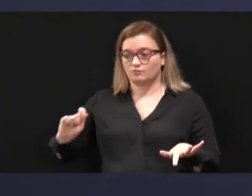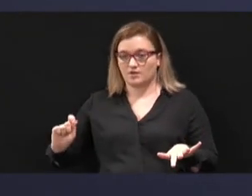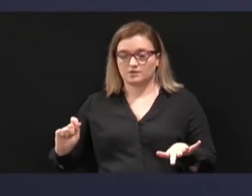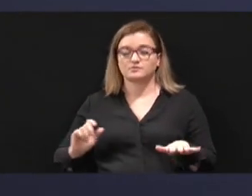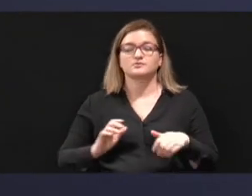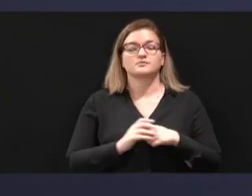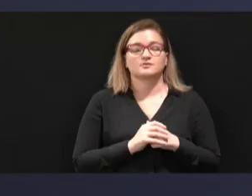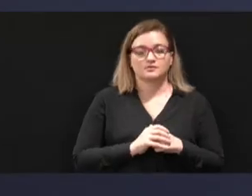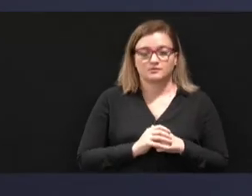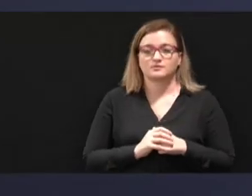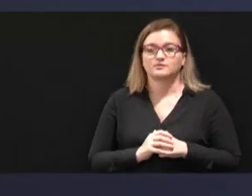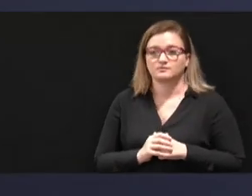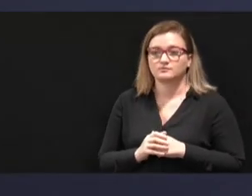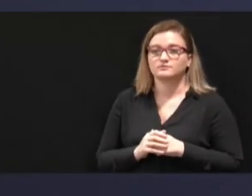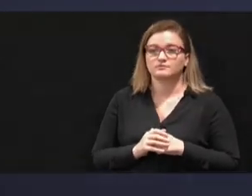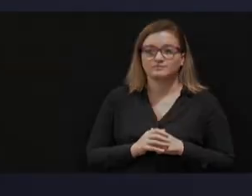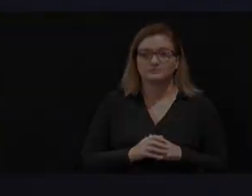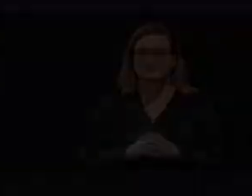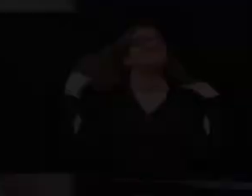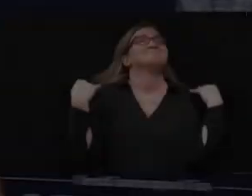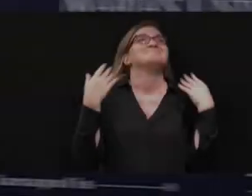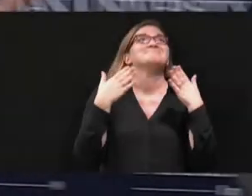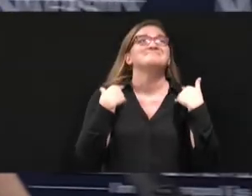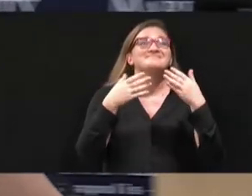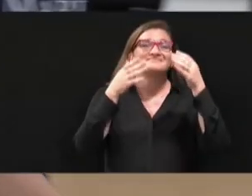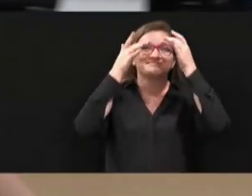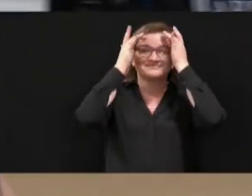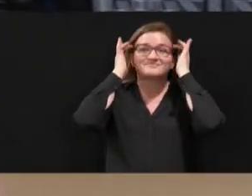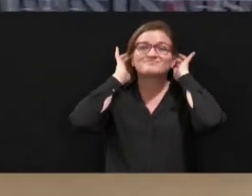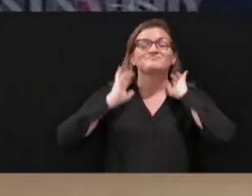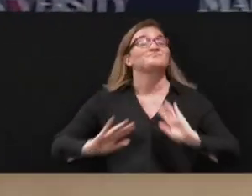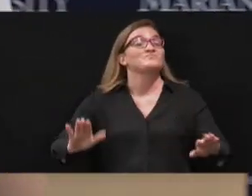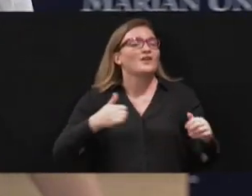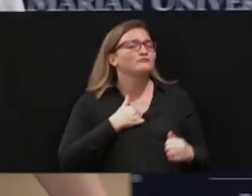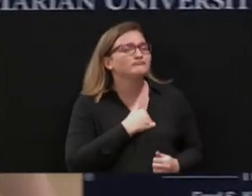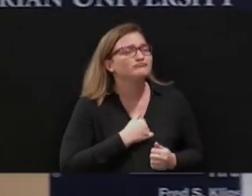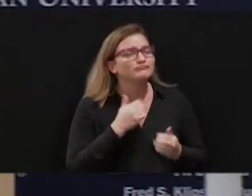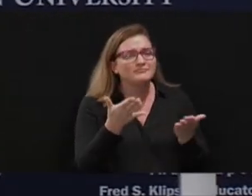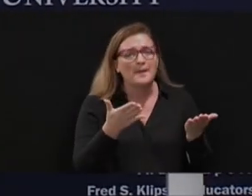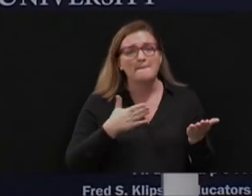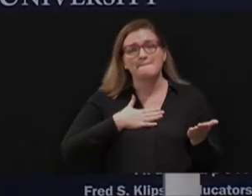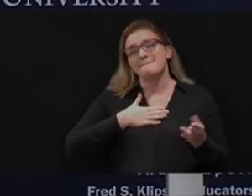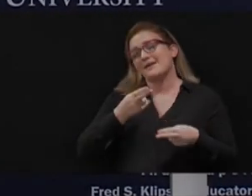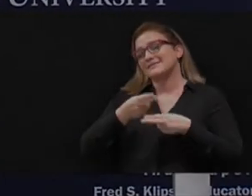Okay. Okay. So hey everybody, my name's TJ.